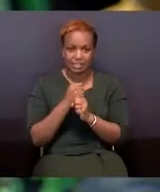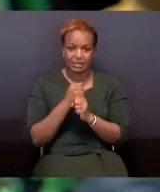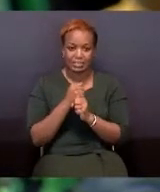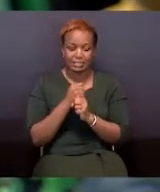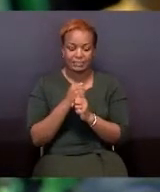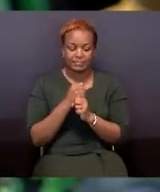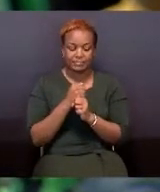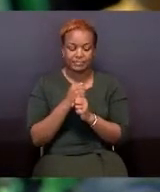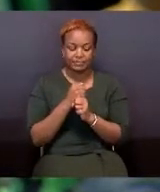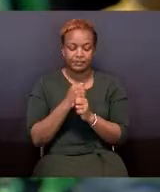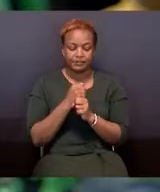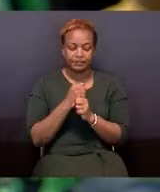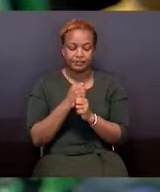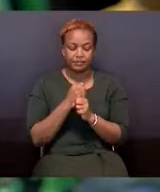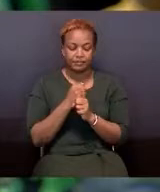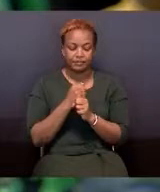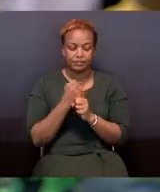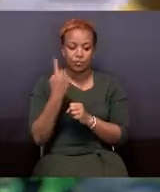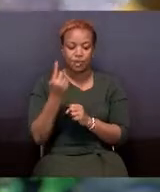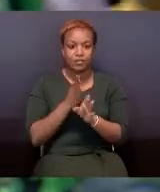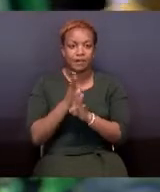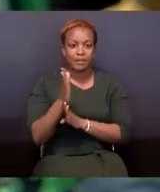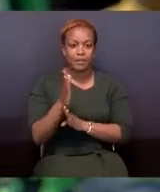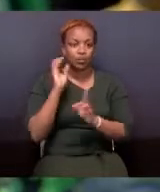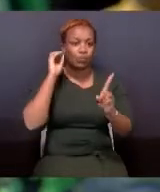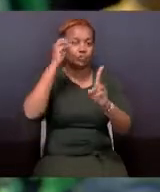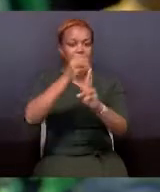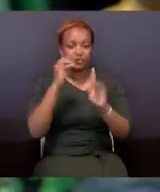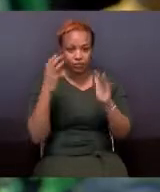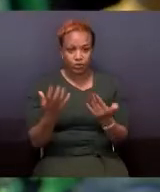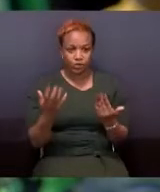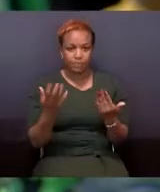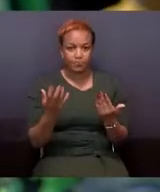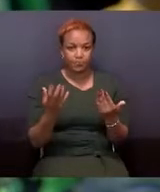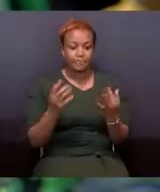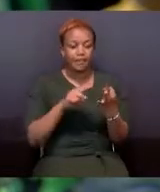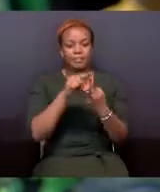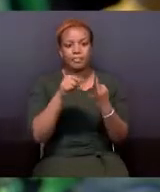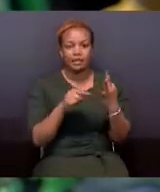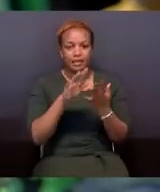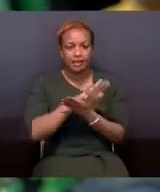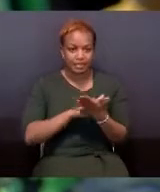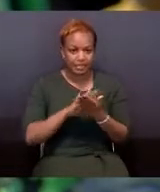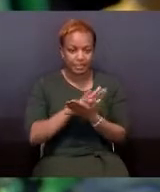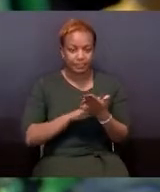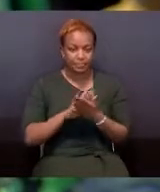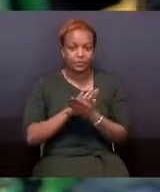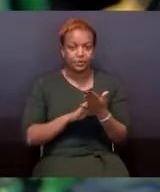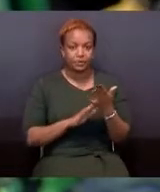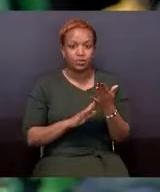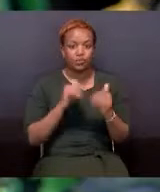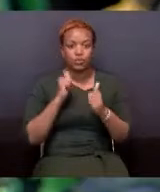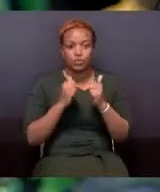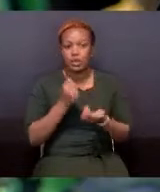Connect. One of the main objectives was in threefold, I would say, and that will